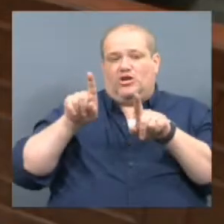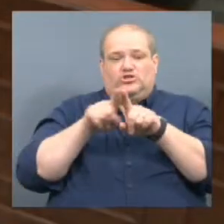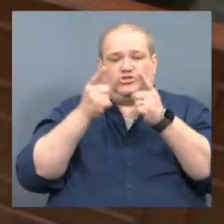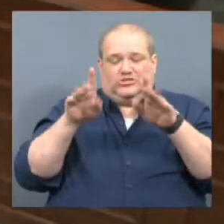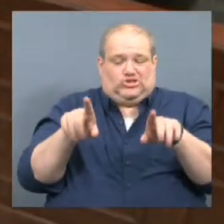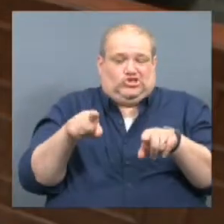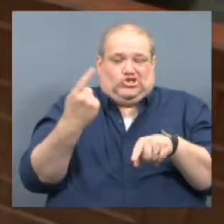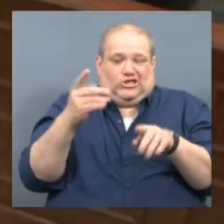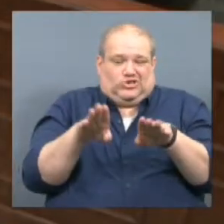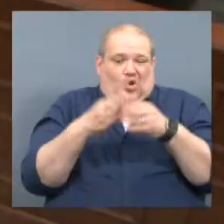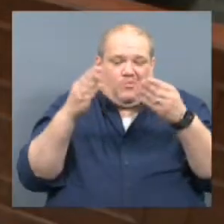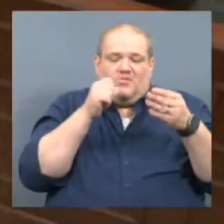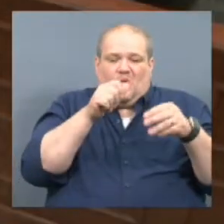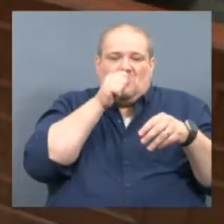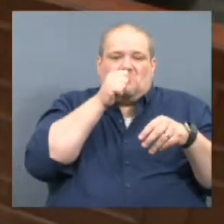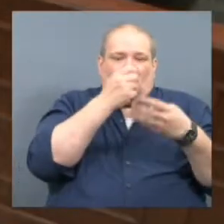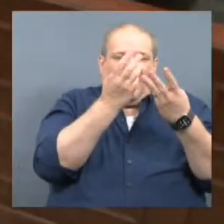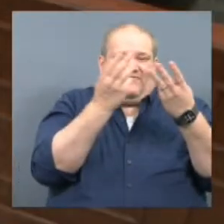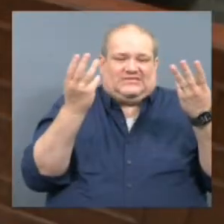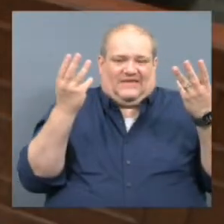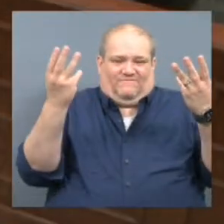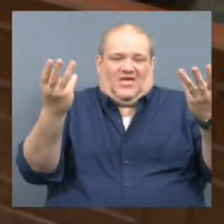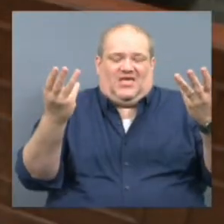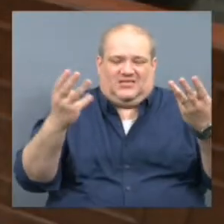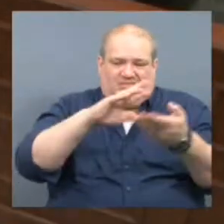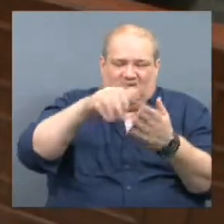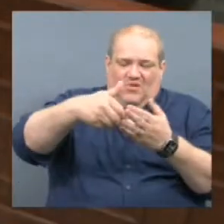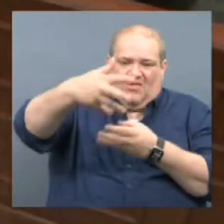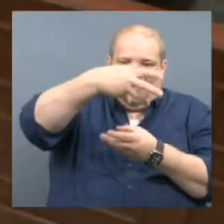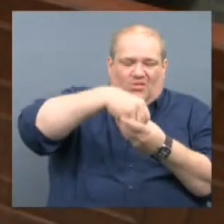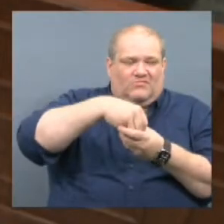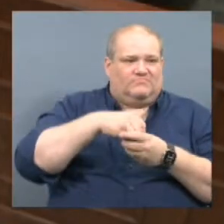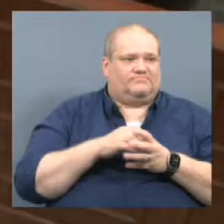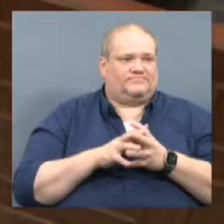or there's no Yeah. privacy fence Sí, ¿verdad? encompassing the entire location?